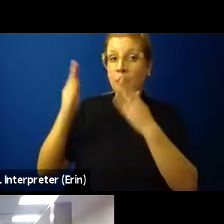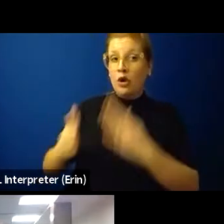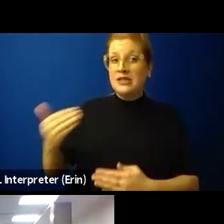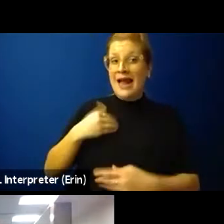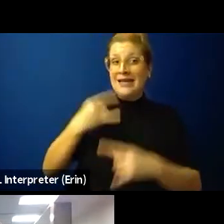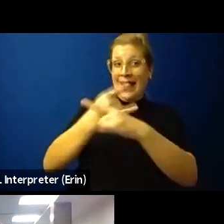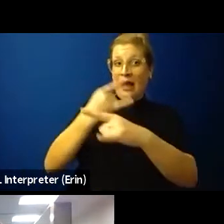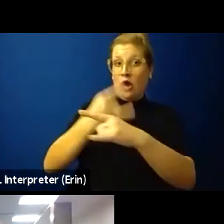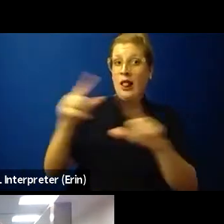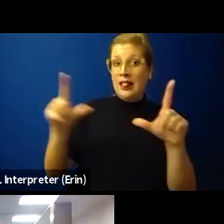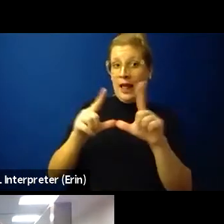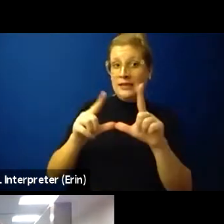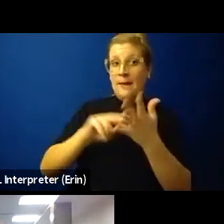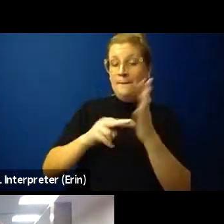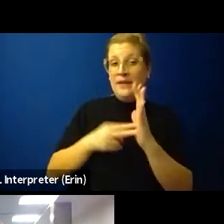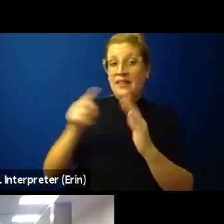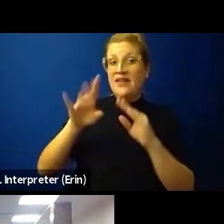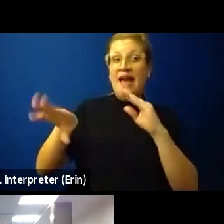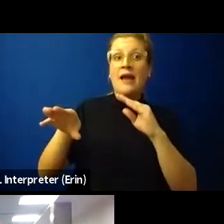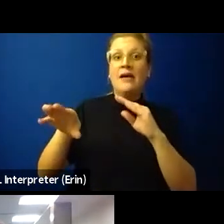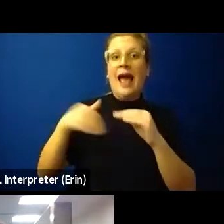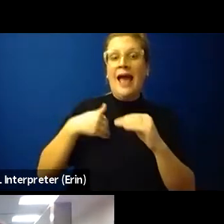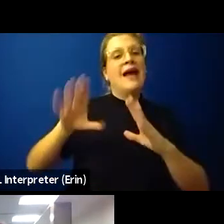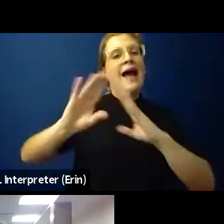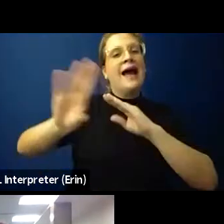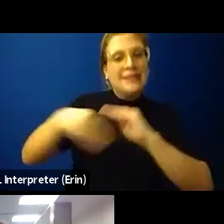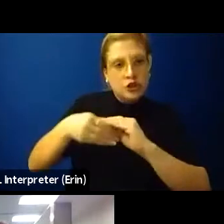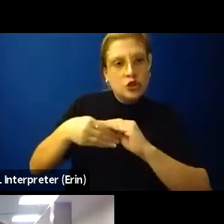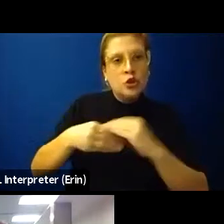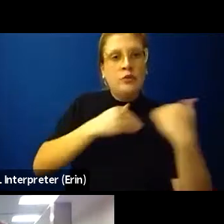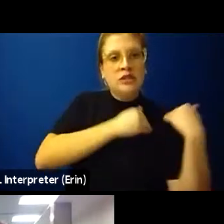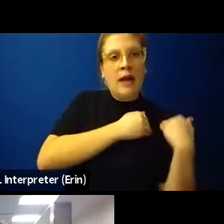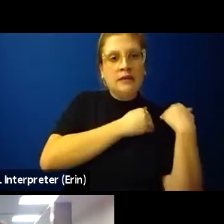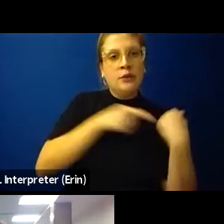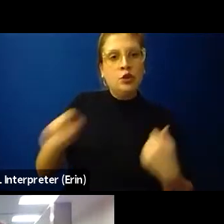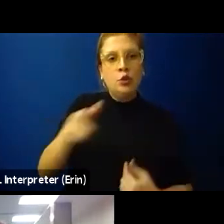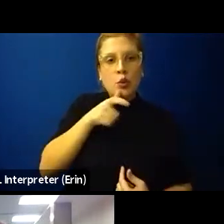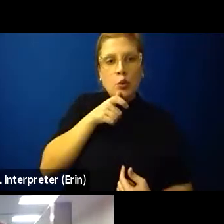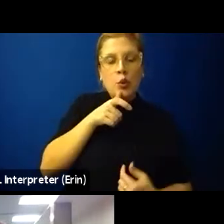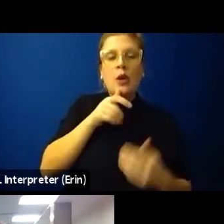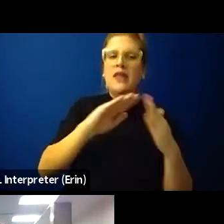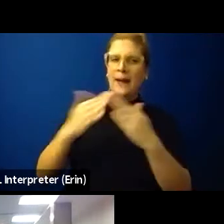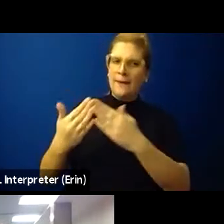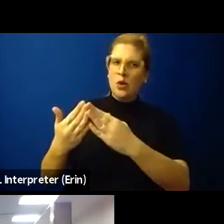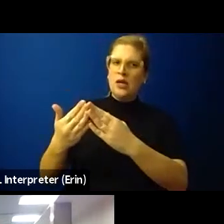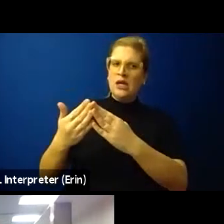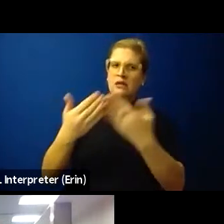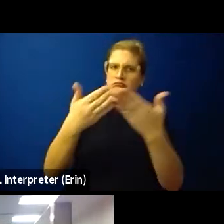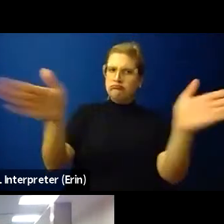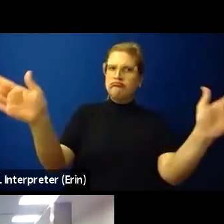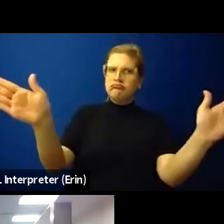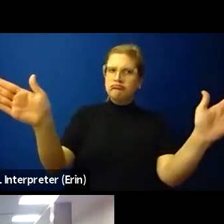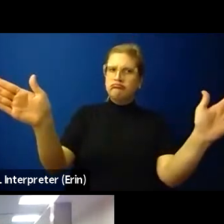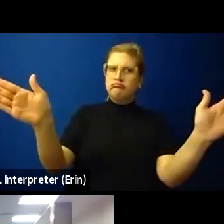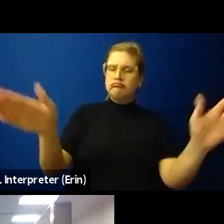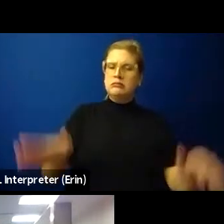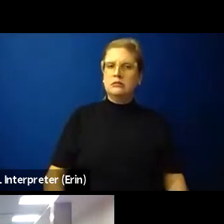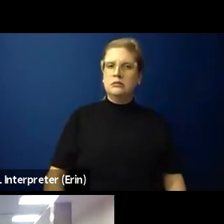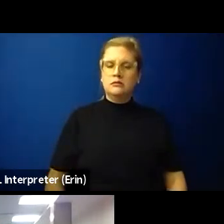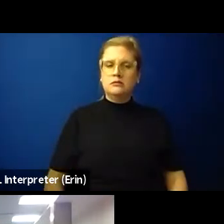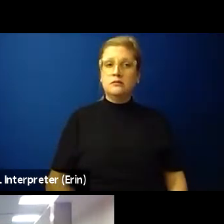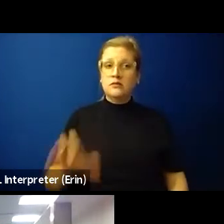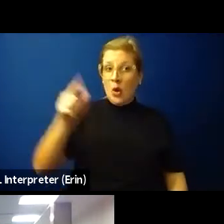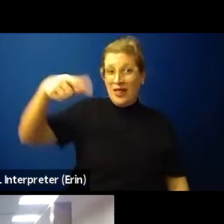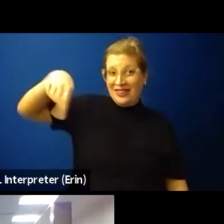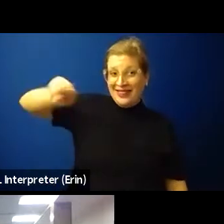license. That means they have added responsibility to the community. And so they